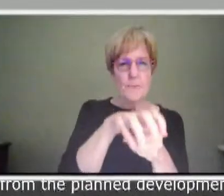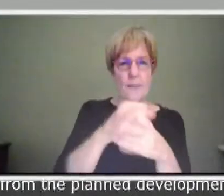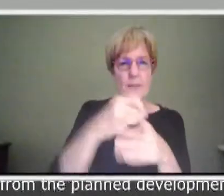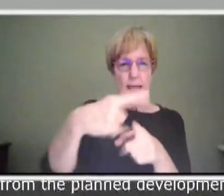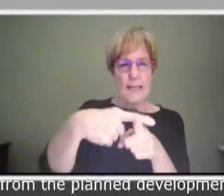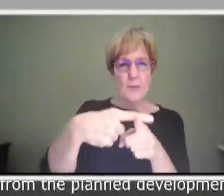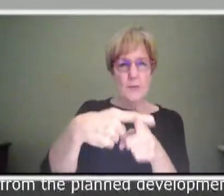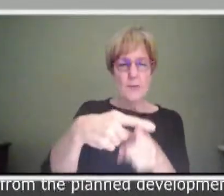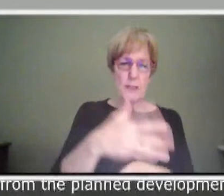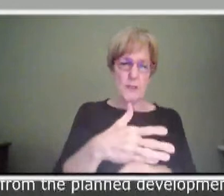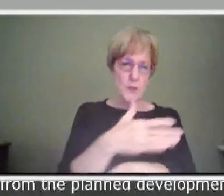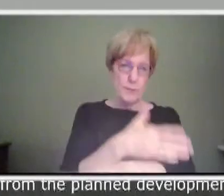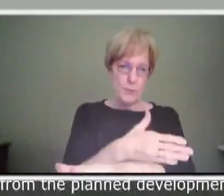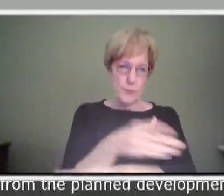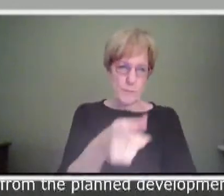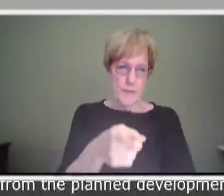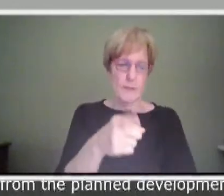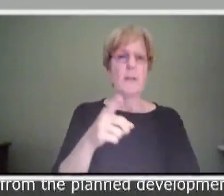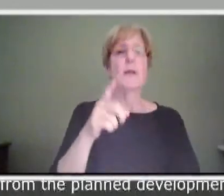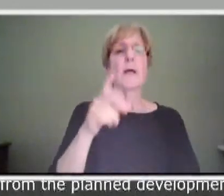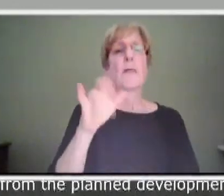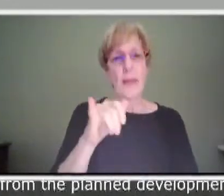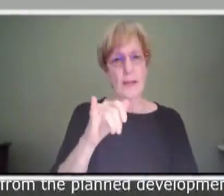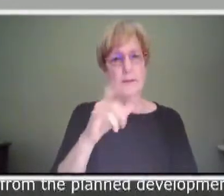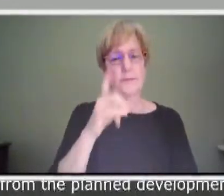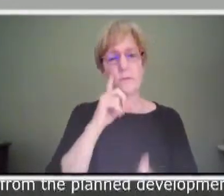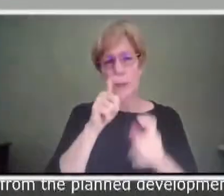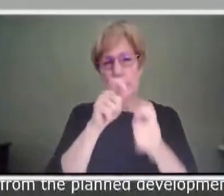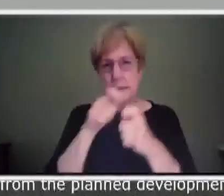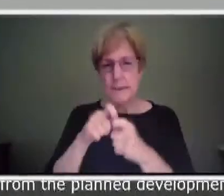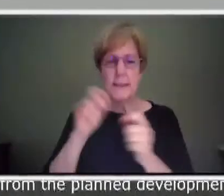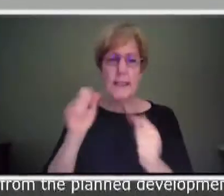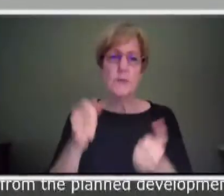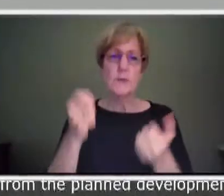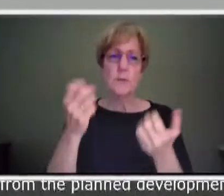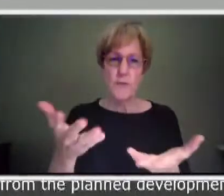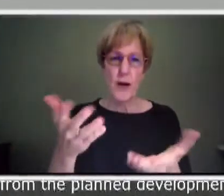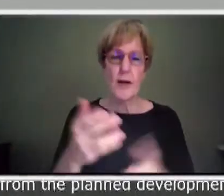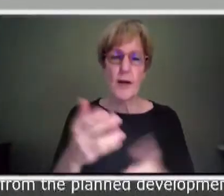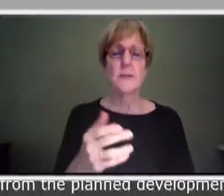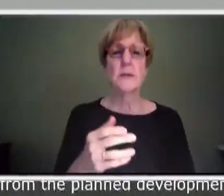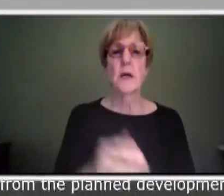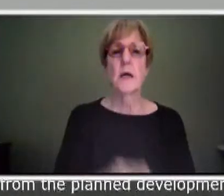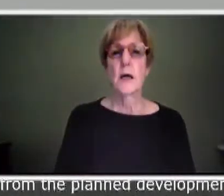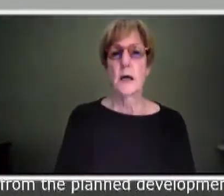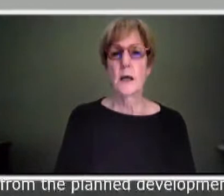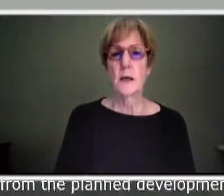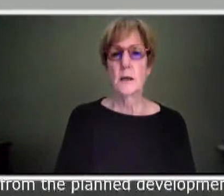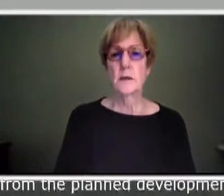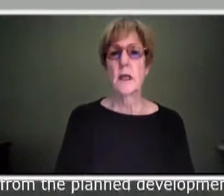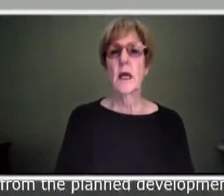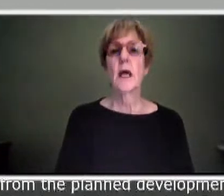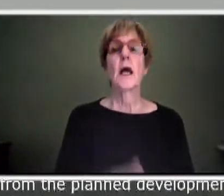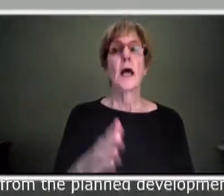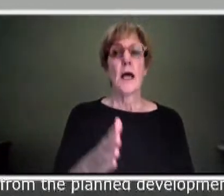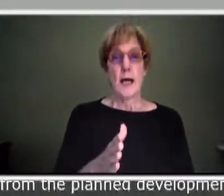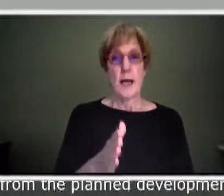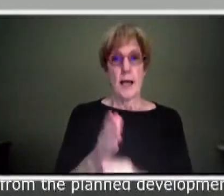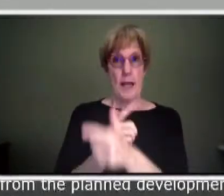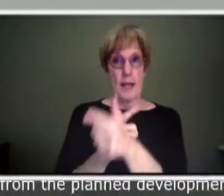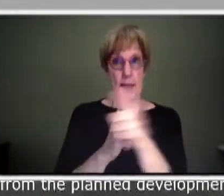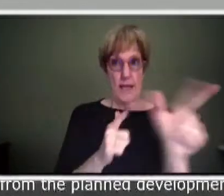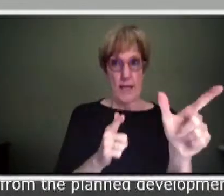improvement, which, getting into the details, does provide or does note to restrict left and through movements from Baldwin